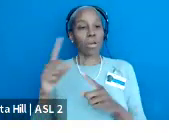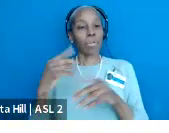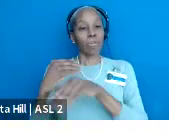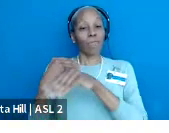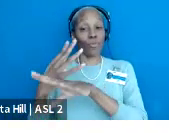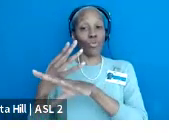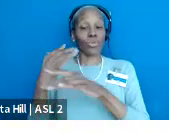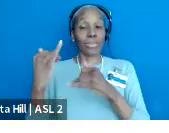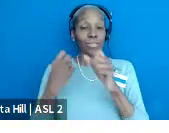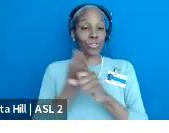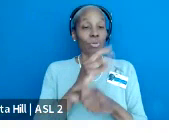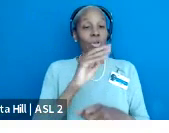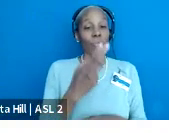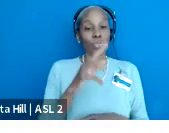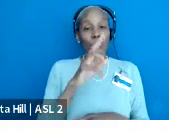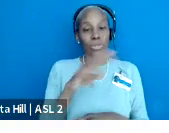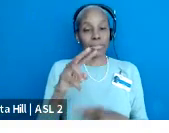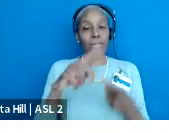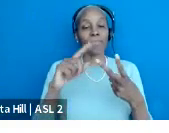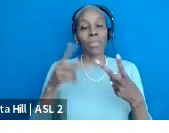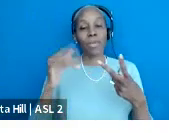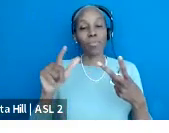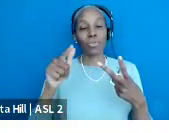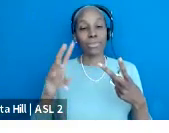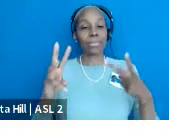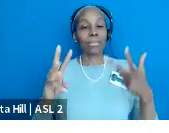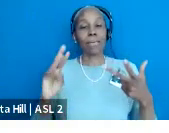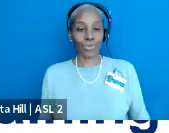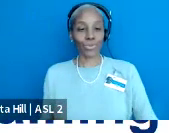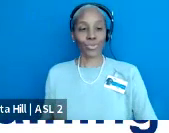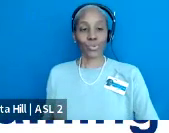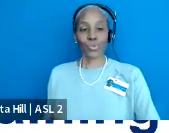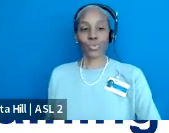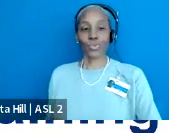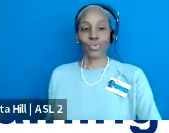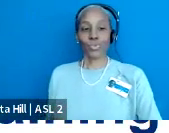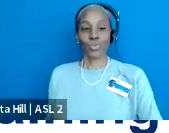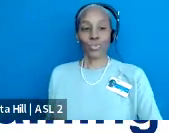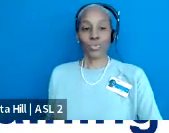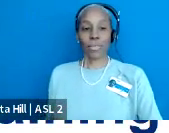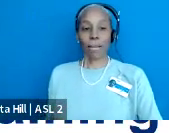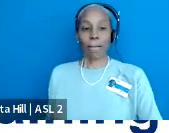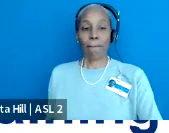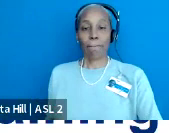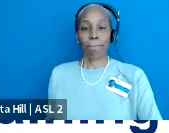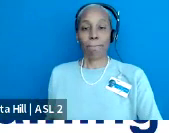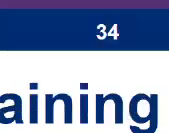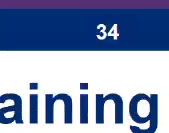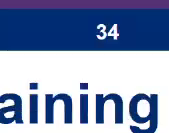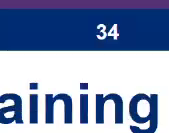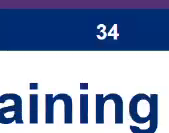this year, March 22nd, April 26th, and May 24th. Professional Boundaries Interactive